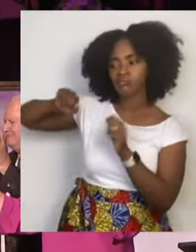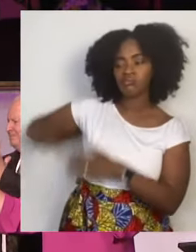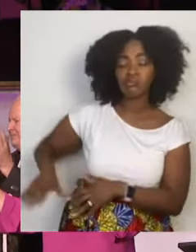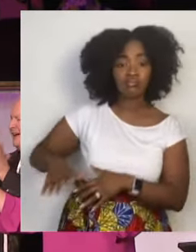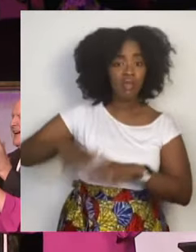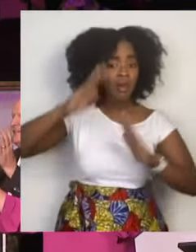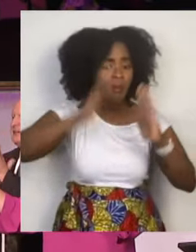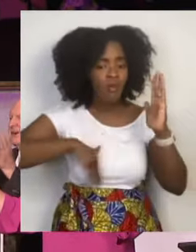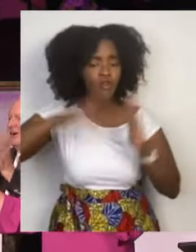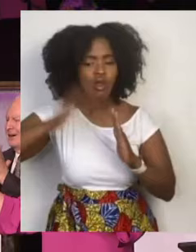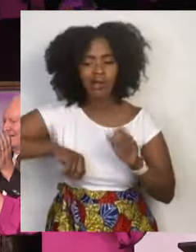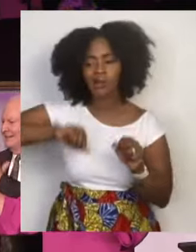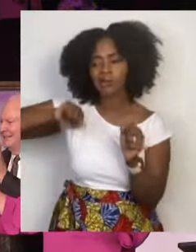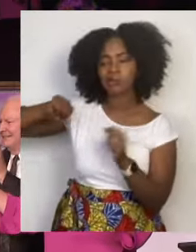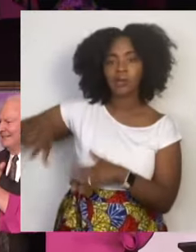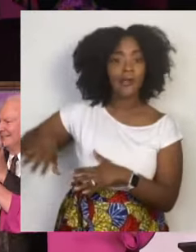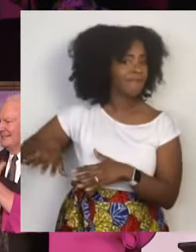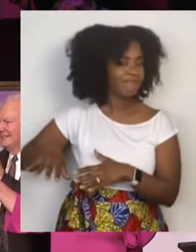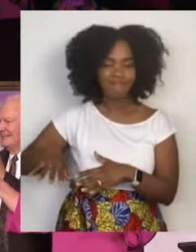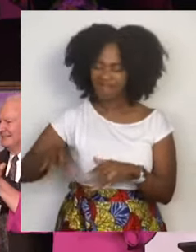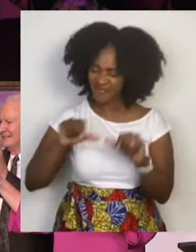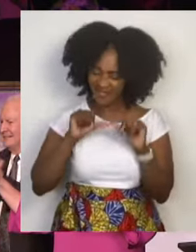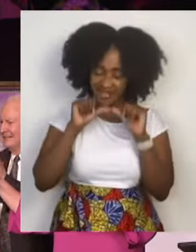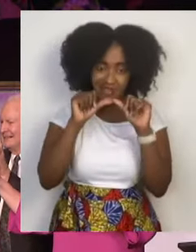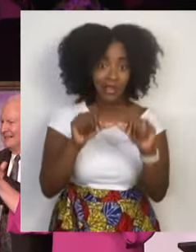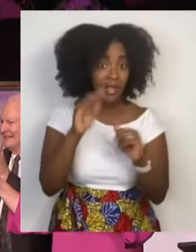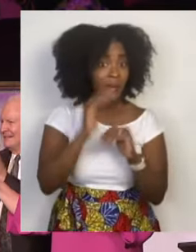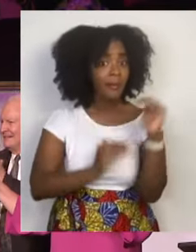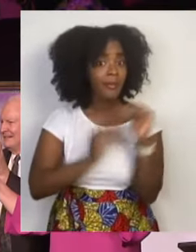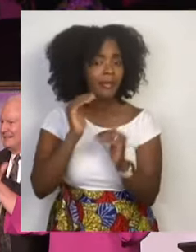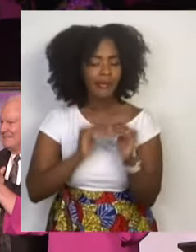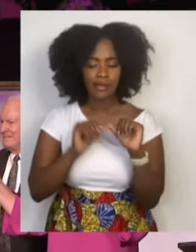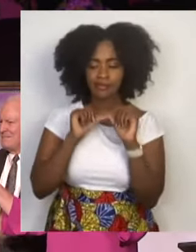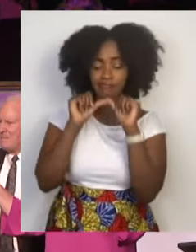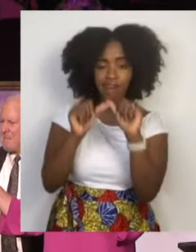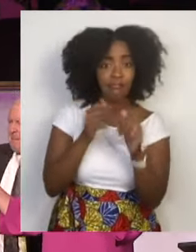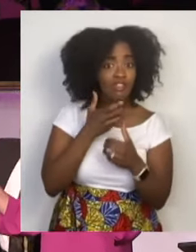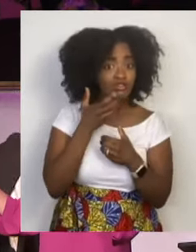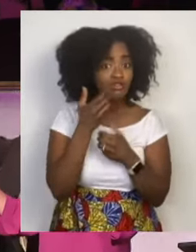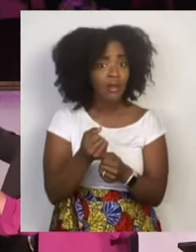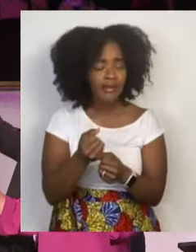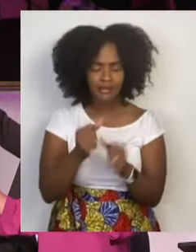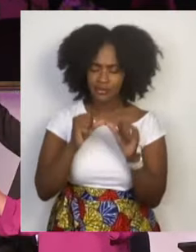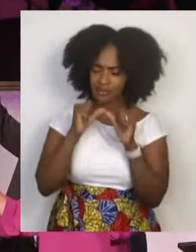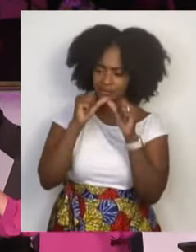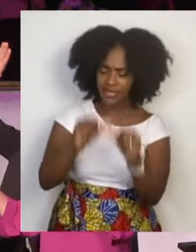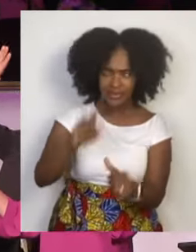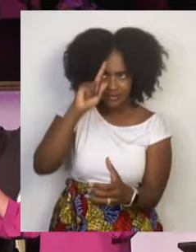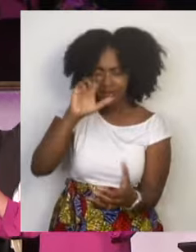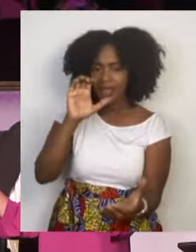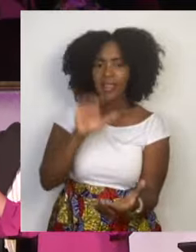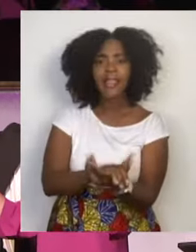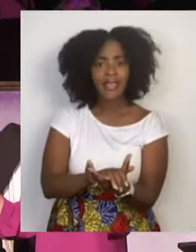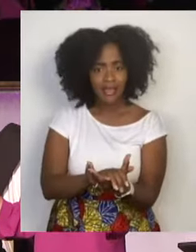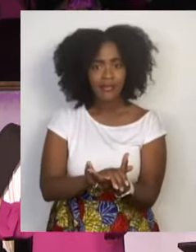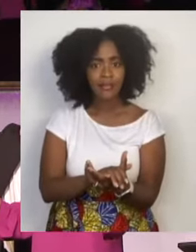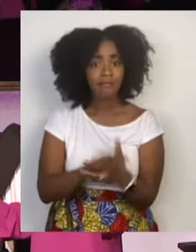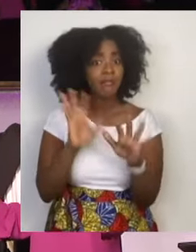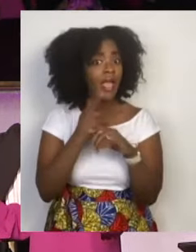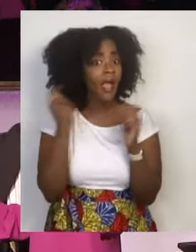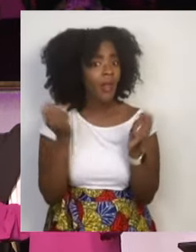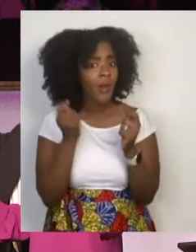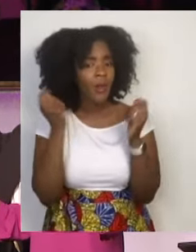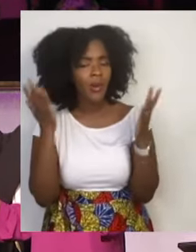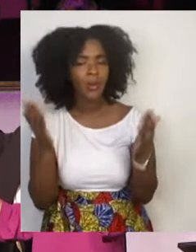Keep trusting. Keep believing. Hallelujah. Come on, let me anoint you anyway.